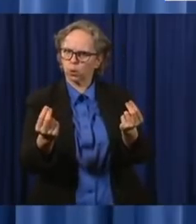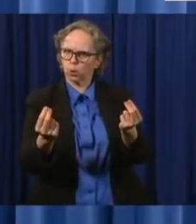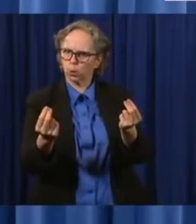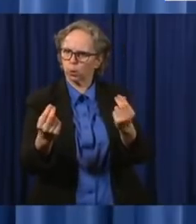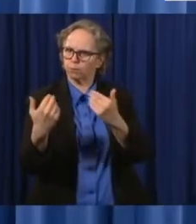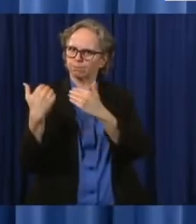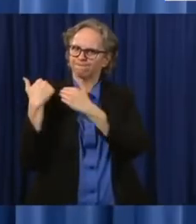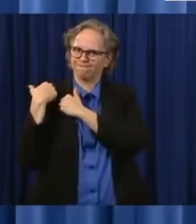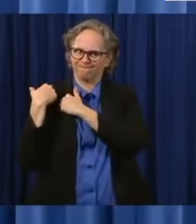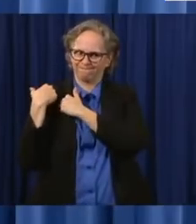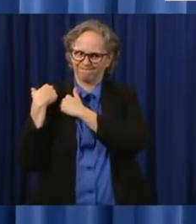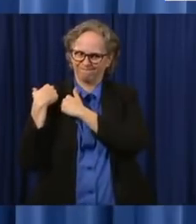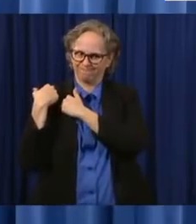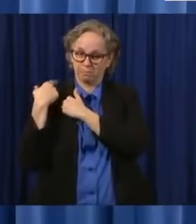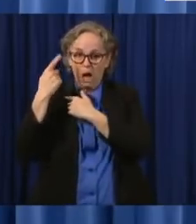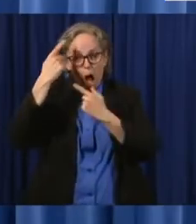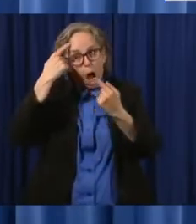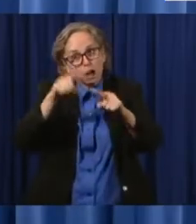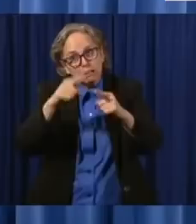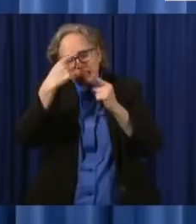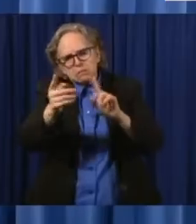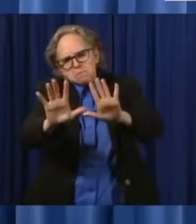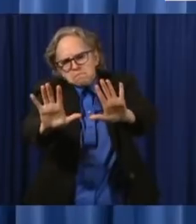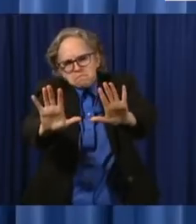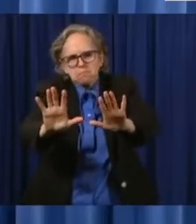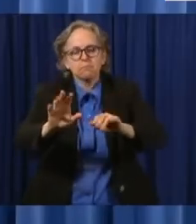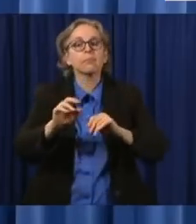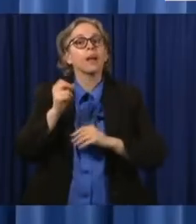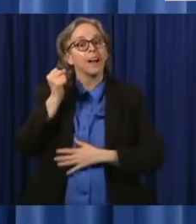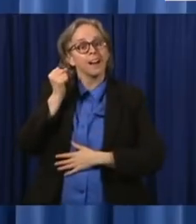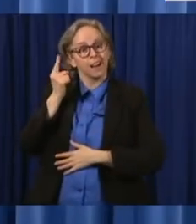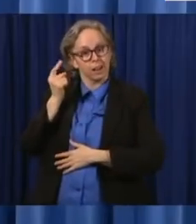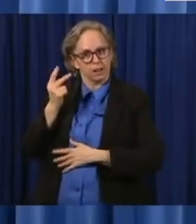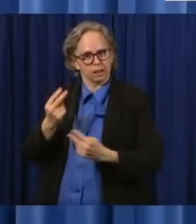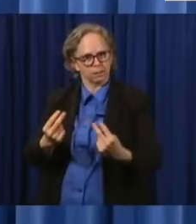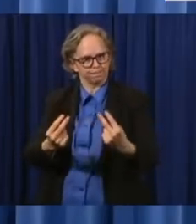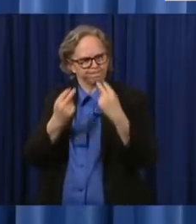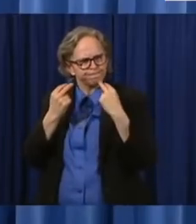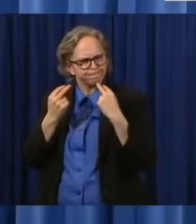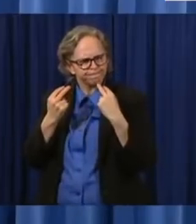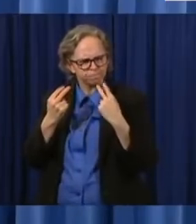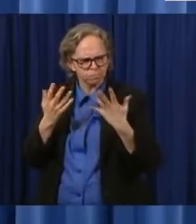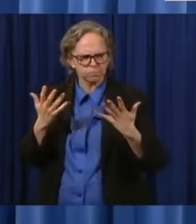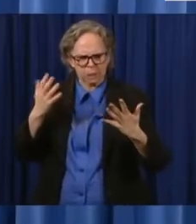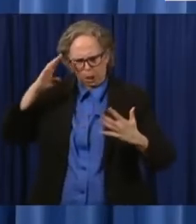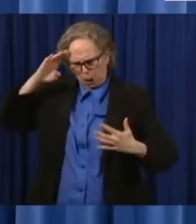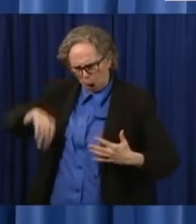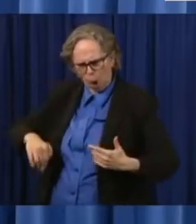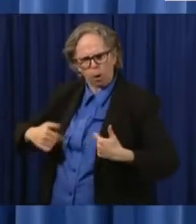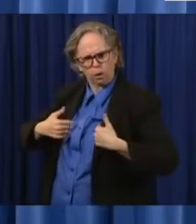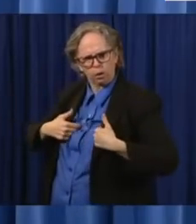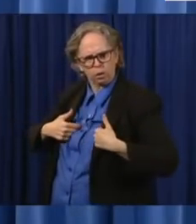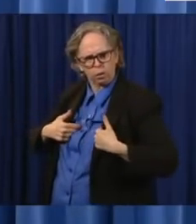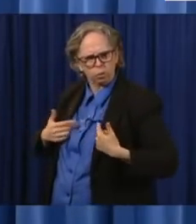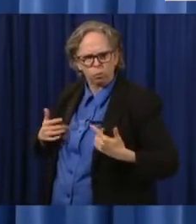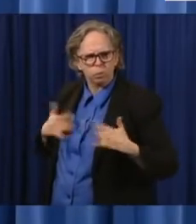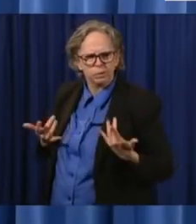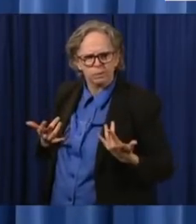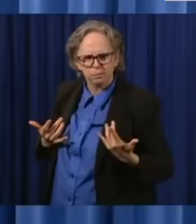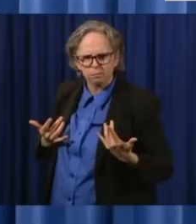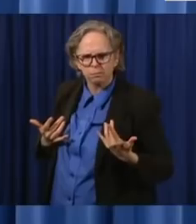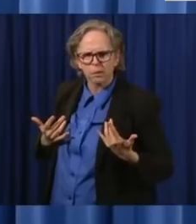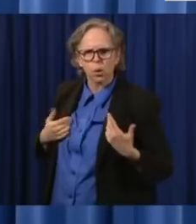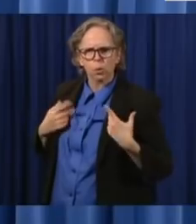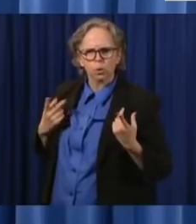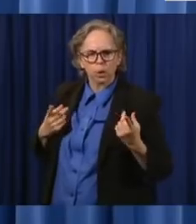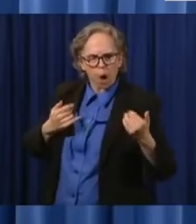at least to see what we're doing and see that we're trying to be consistent. And so now was the time, after these openings and